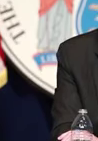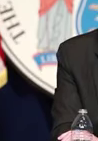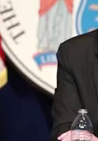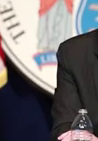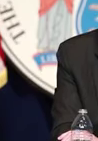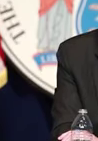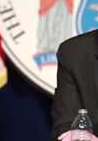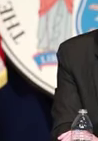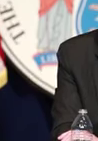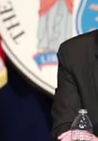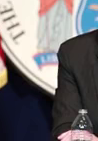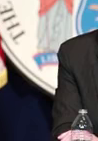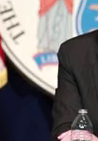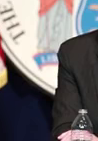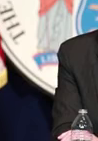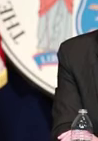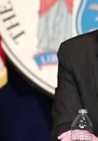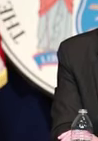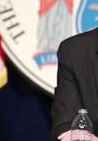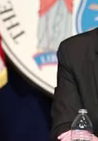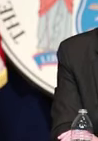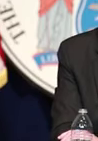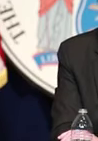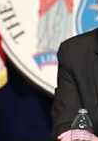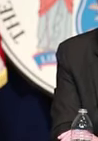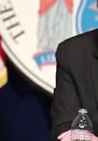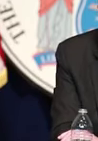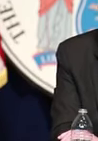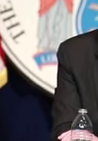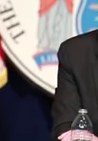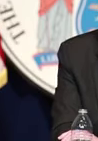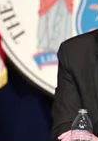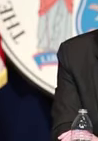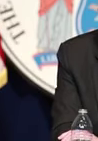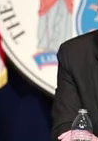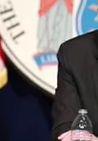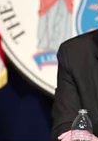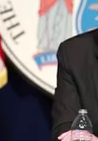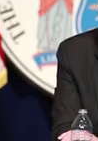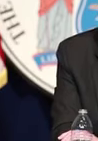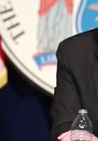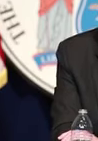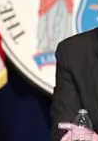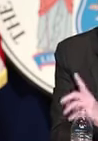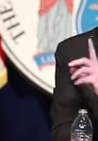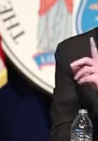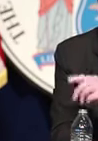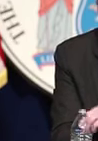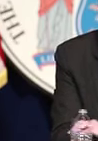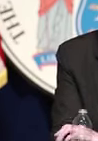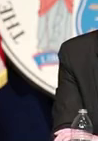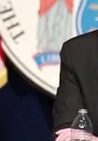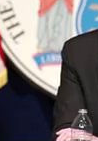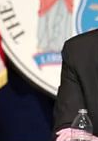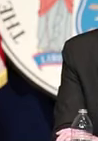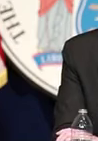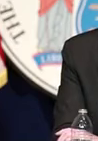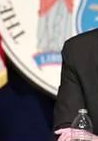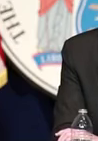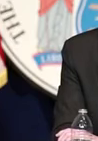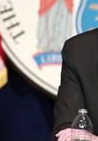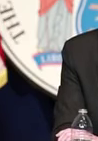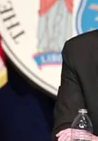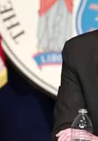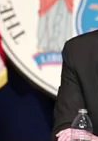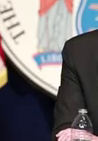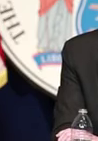Holocaust Memorial Council. To her daughter Maud, with whom I had the honor of speaking earlier today, who, by the way, herself is following in her